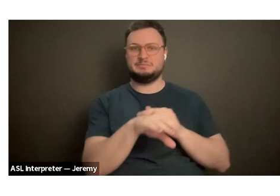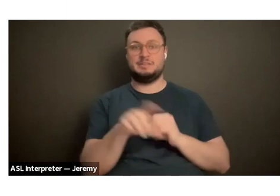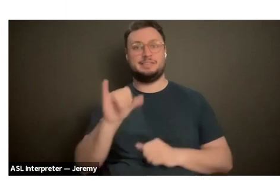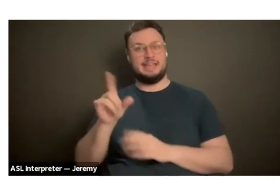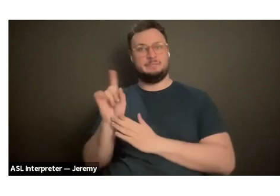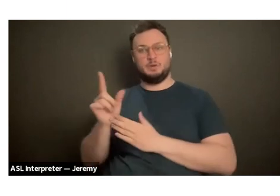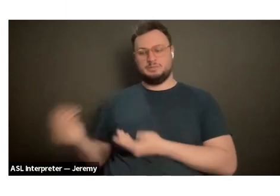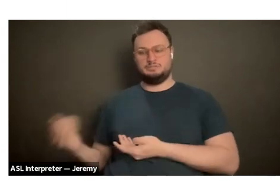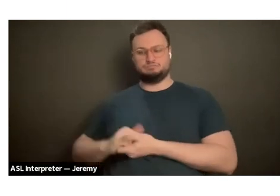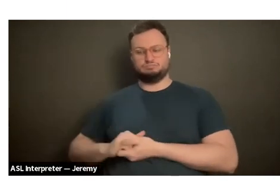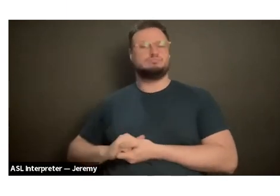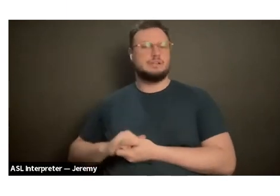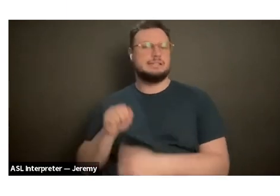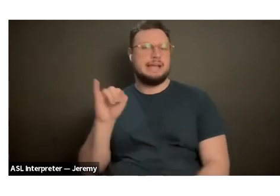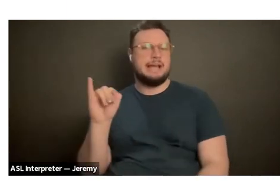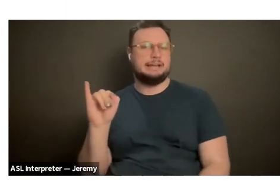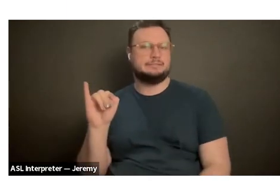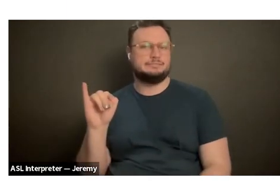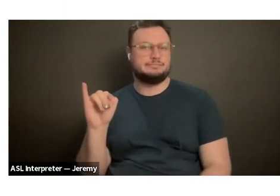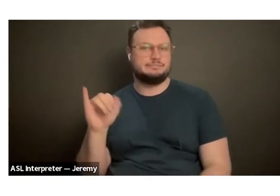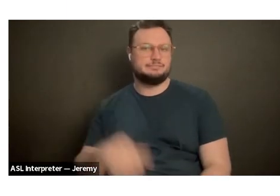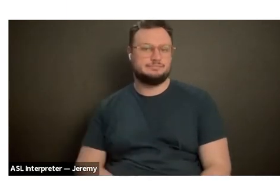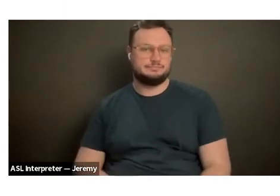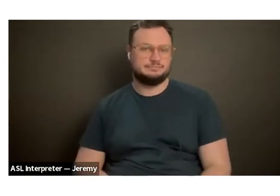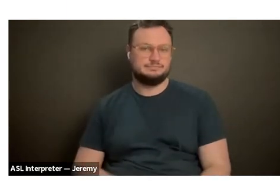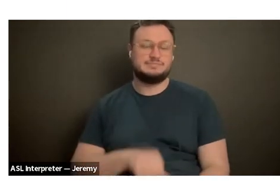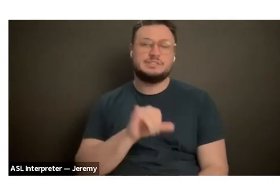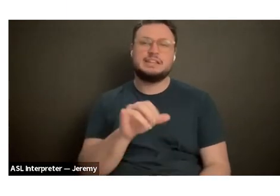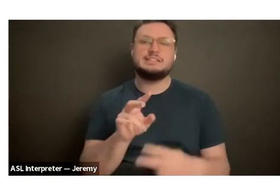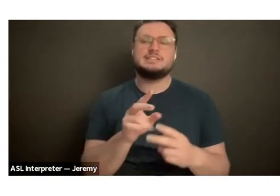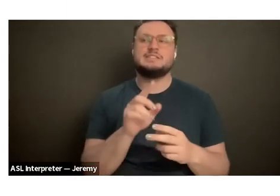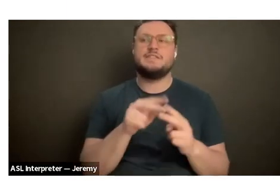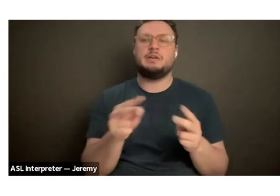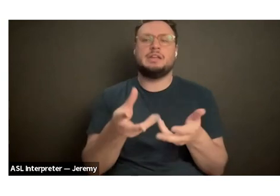just speaks to my soul. It was very tender, it